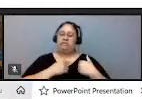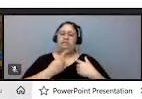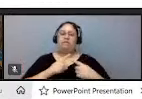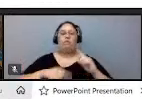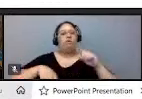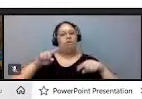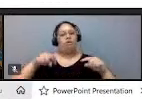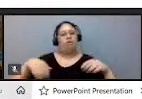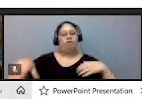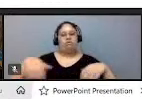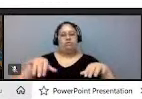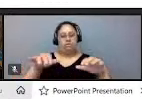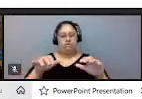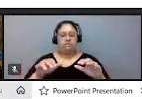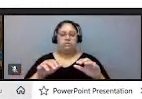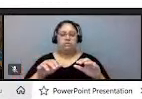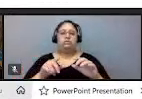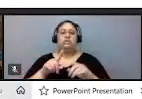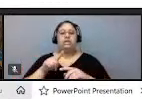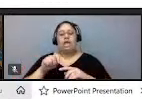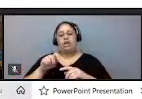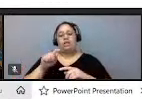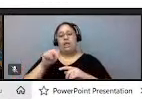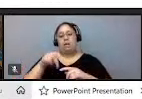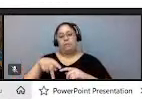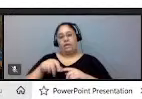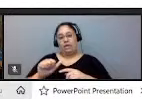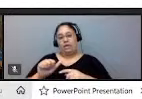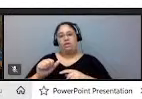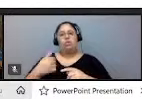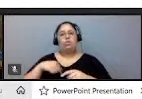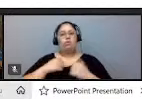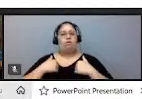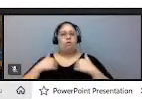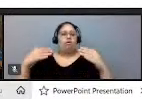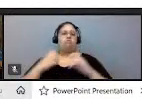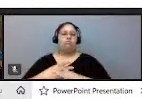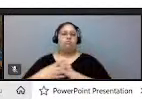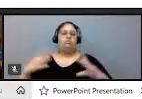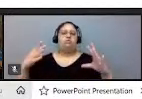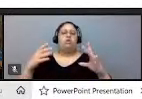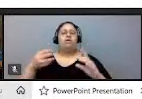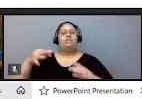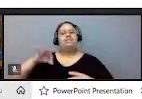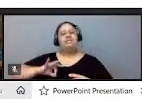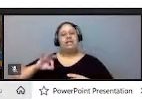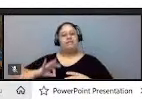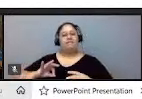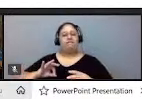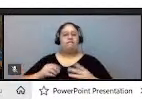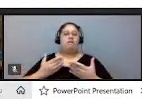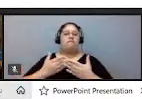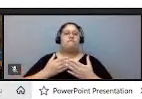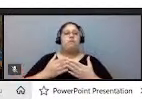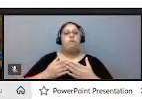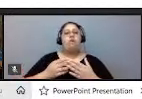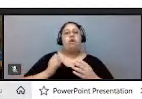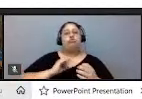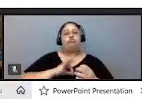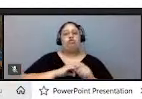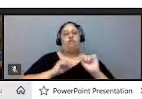various activities uh tnpa has also successfully launched an incentive scheme to the bargaining unit